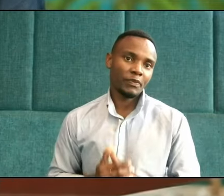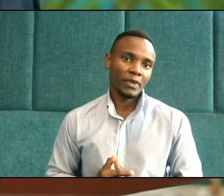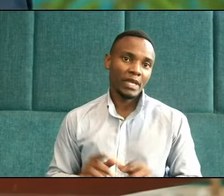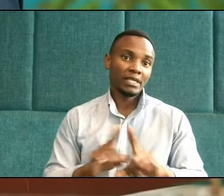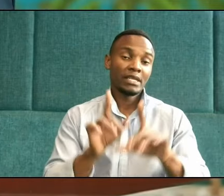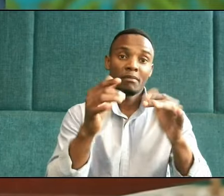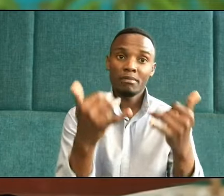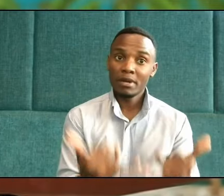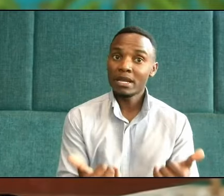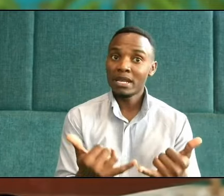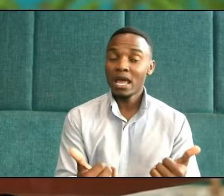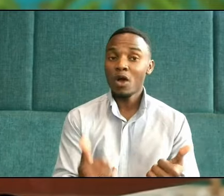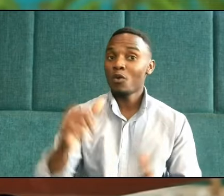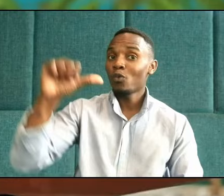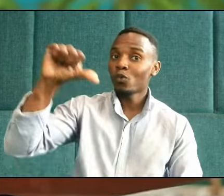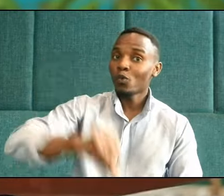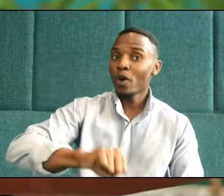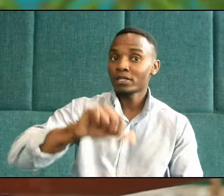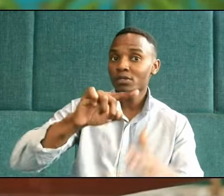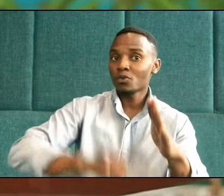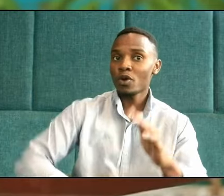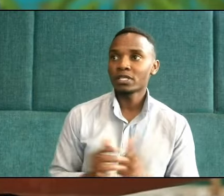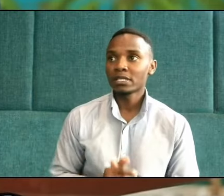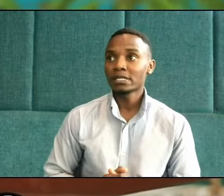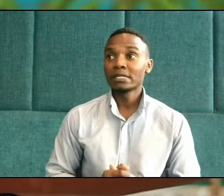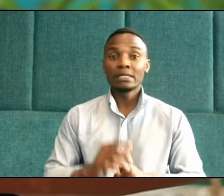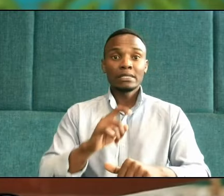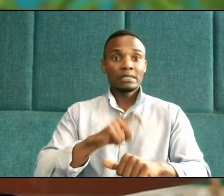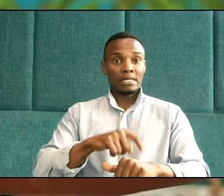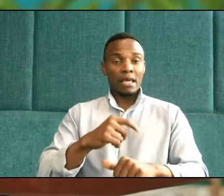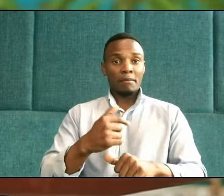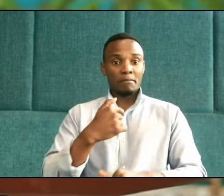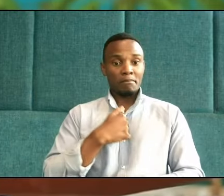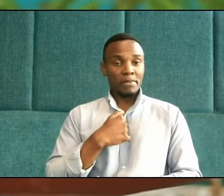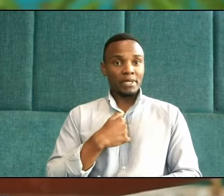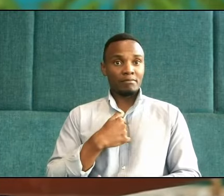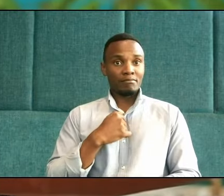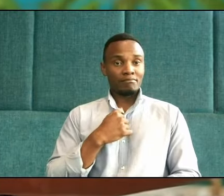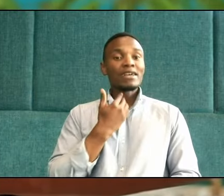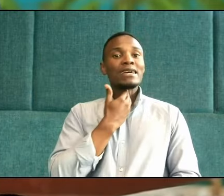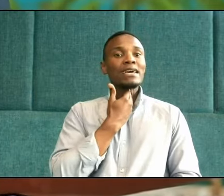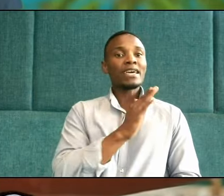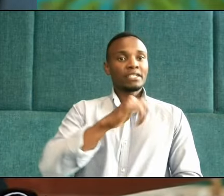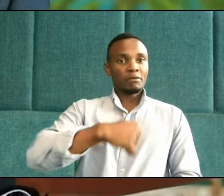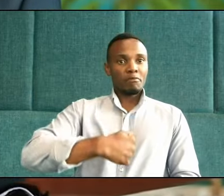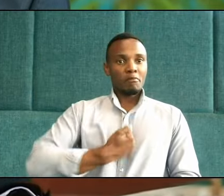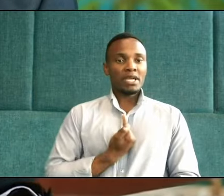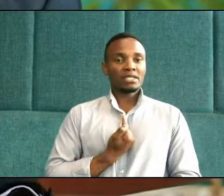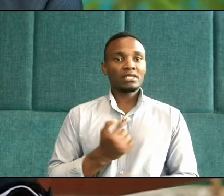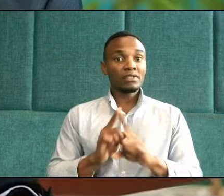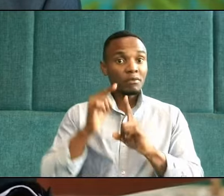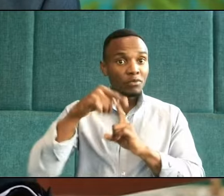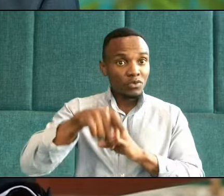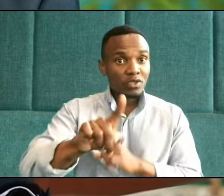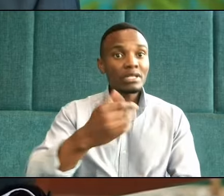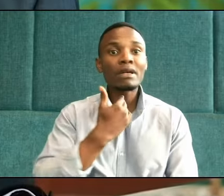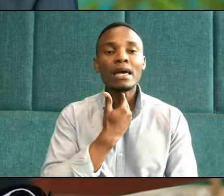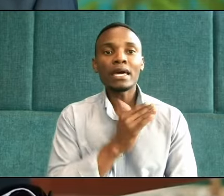it all is when I become an enemy of myself and you become an enemy of